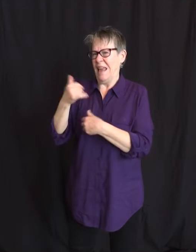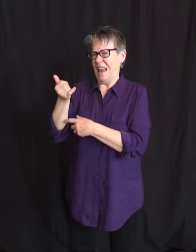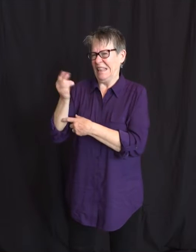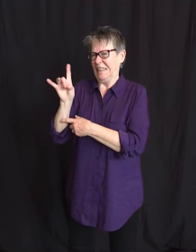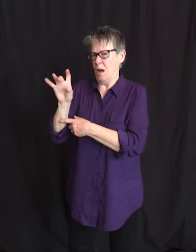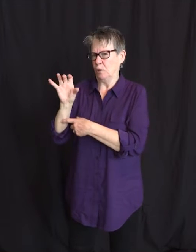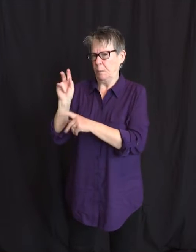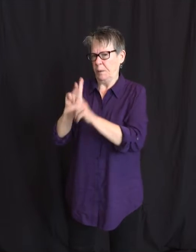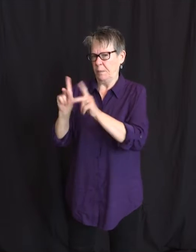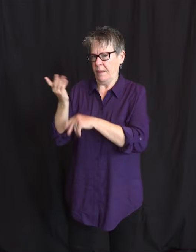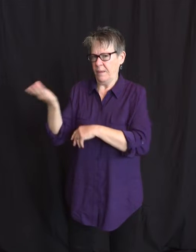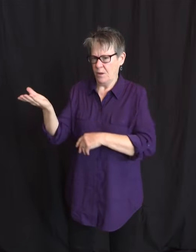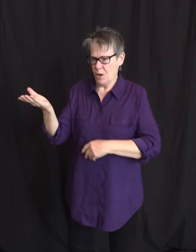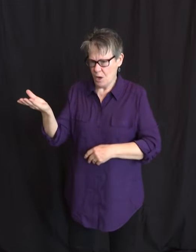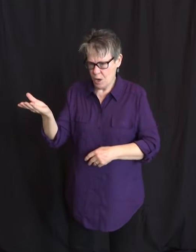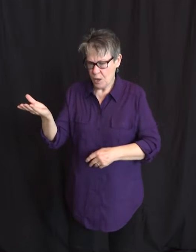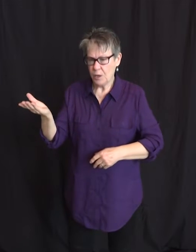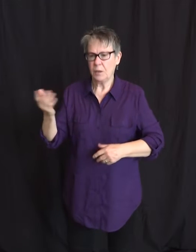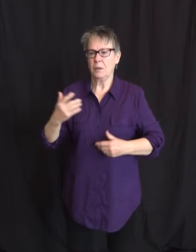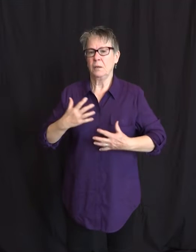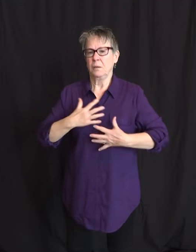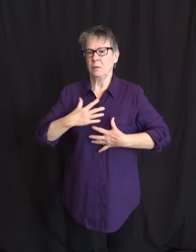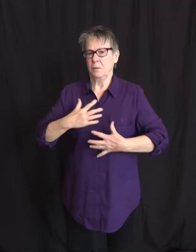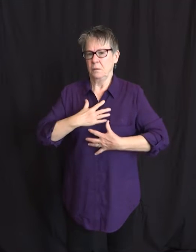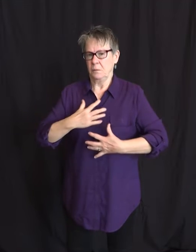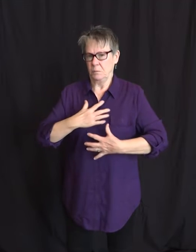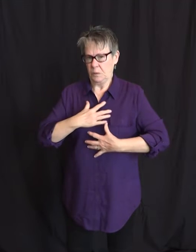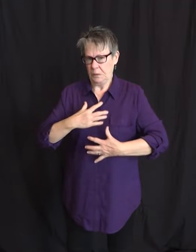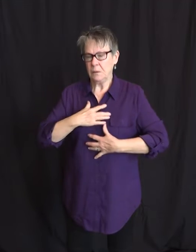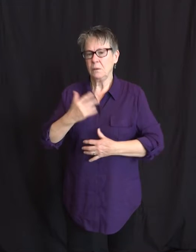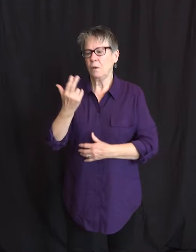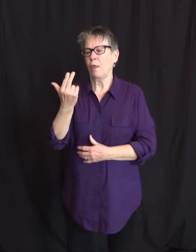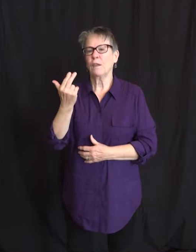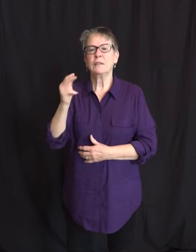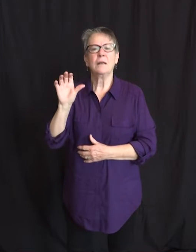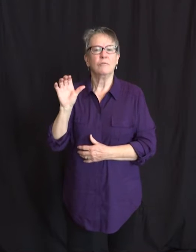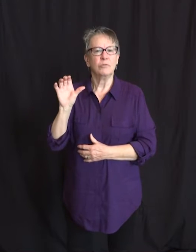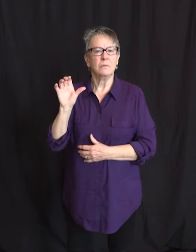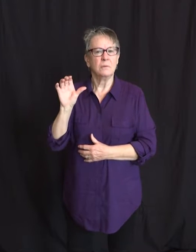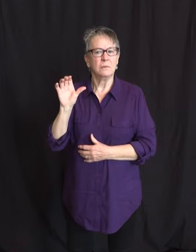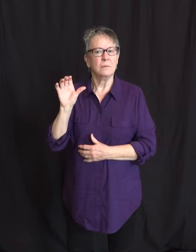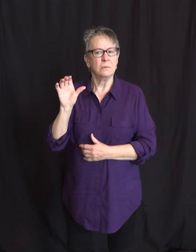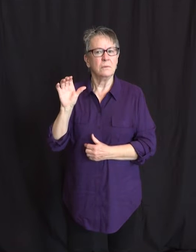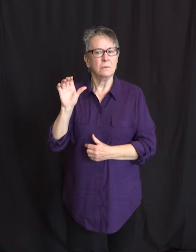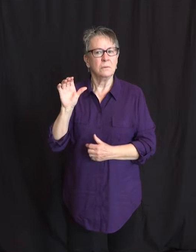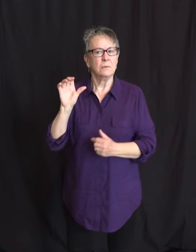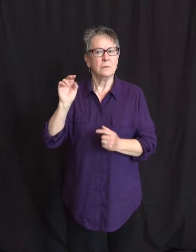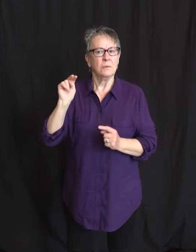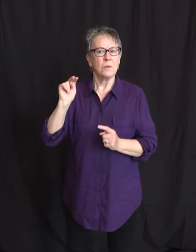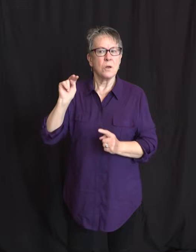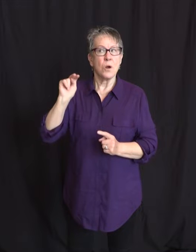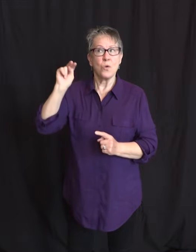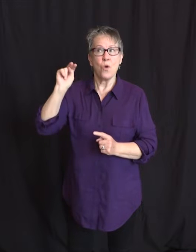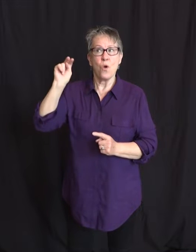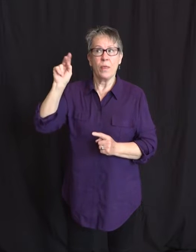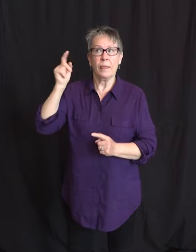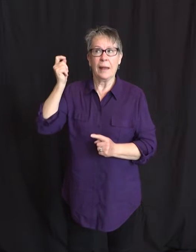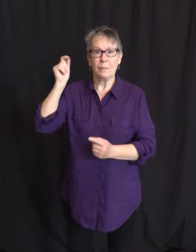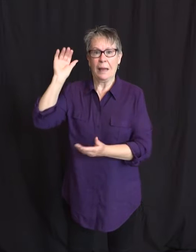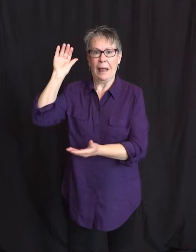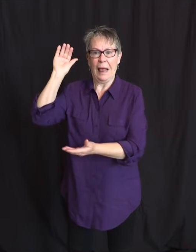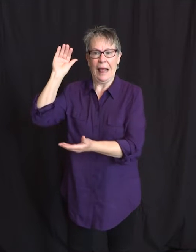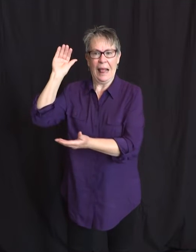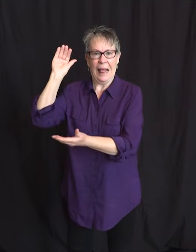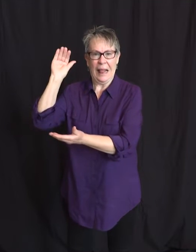We're actually seeing slight decline in our hospitalizations in the northern part of the state, and a flattening in the